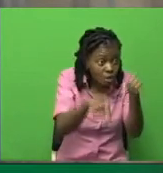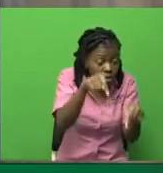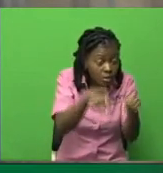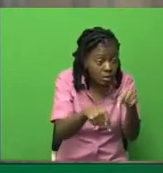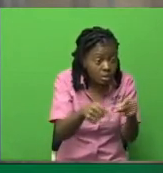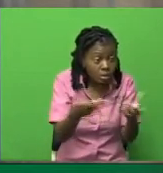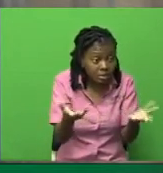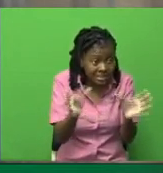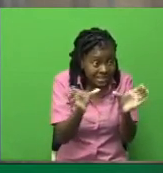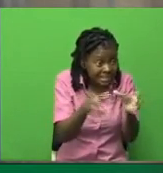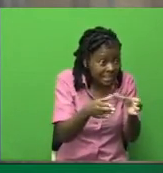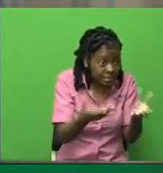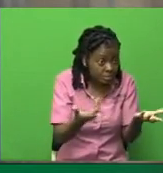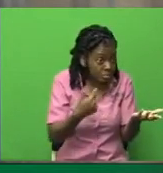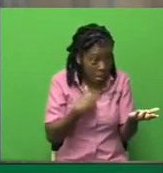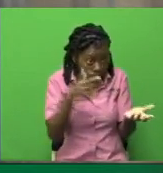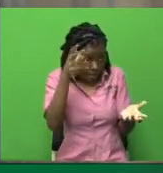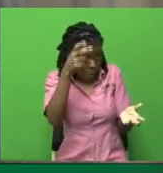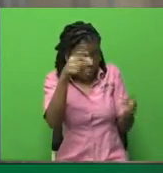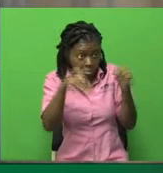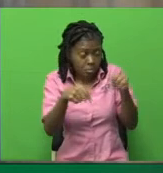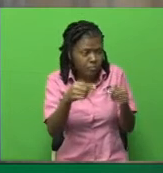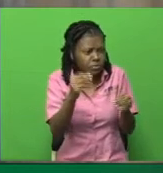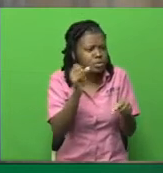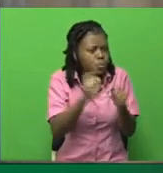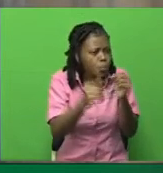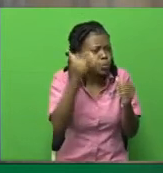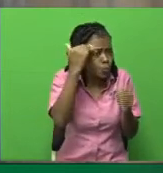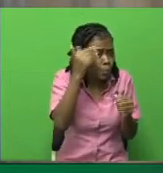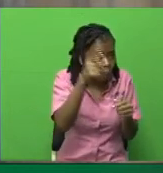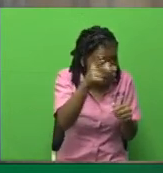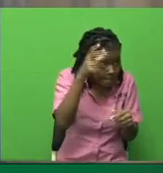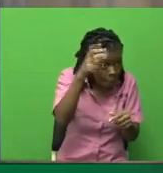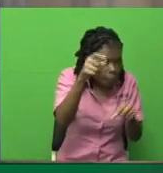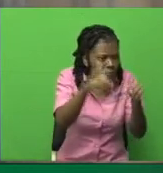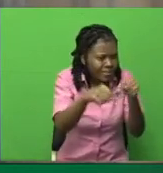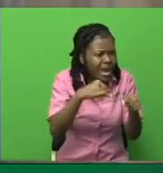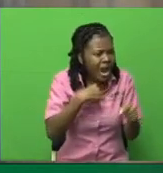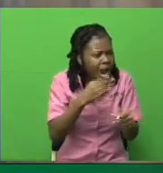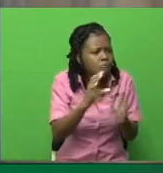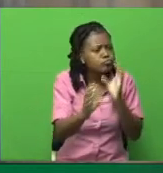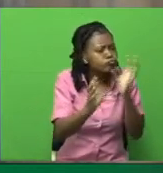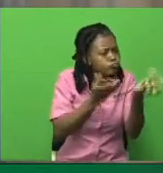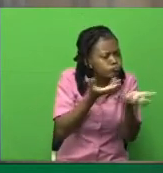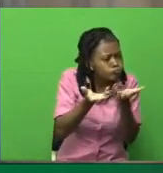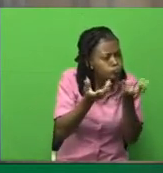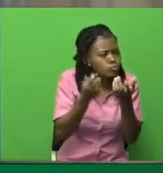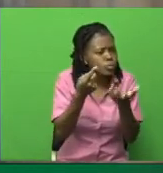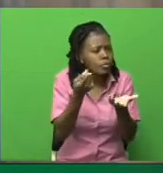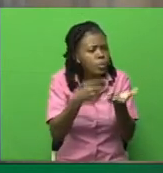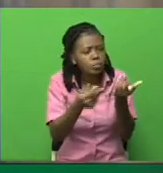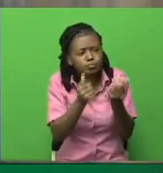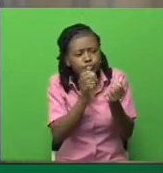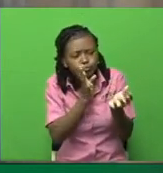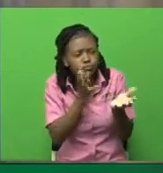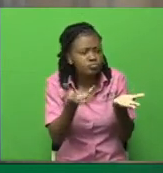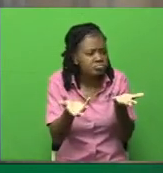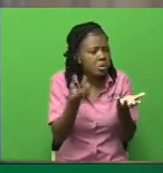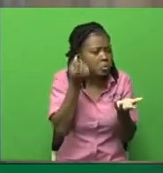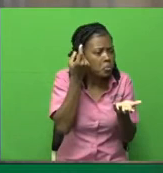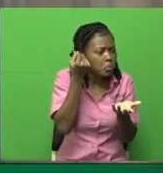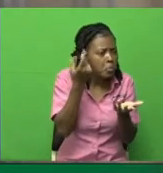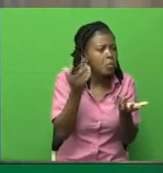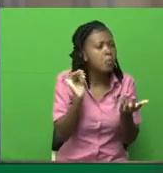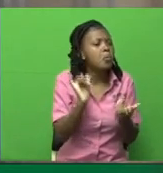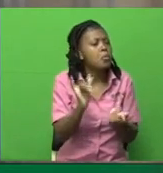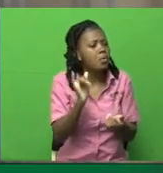energy expert but I talk to people I understand and they will tell you it is all due to what they call above